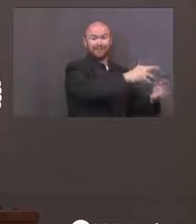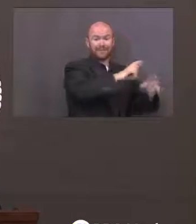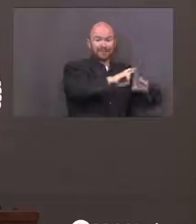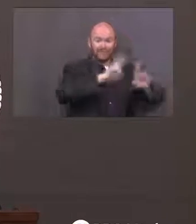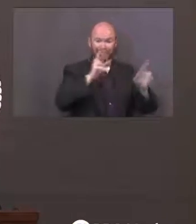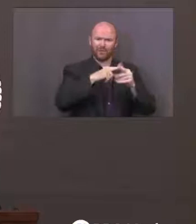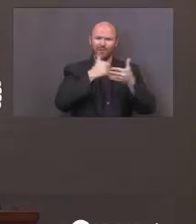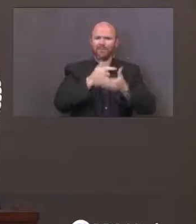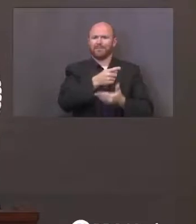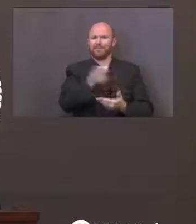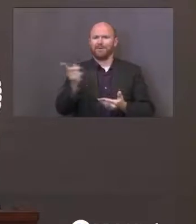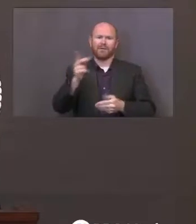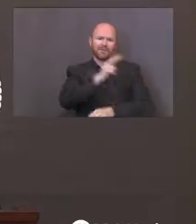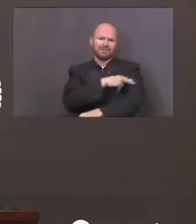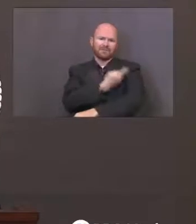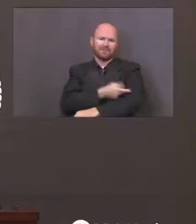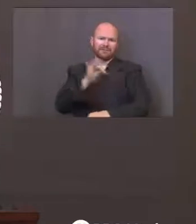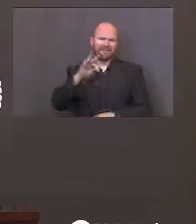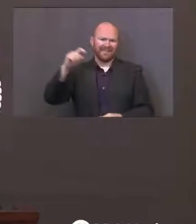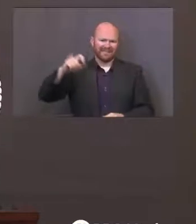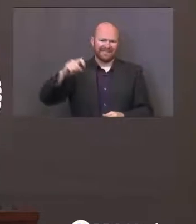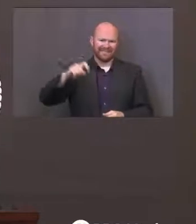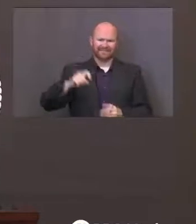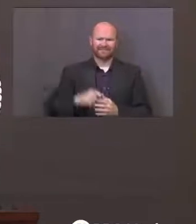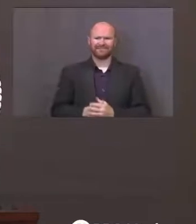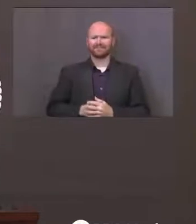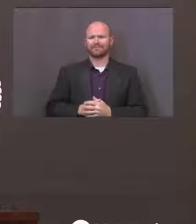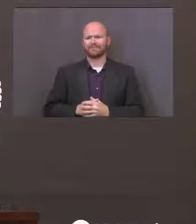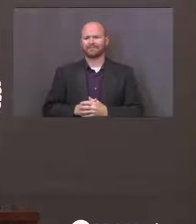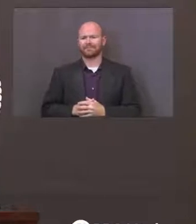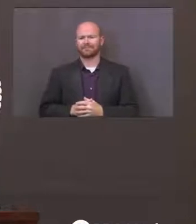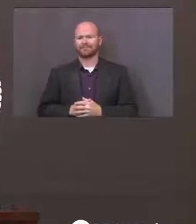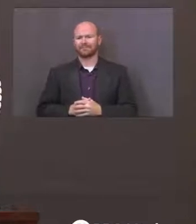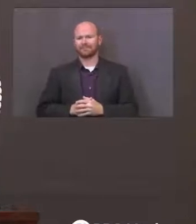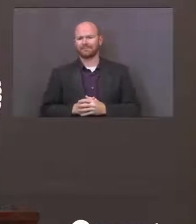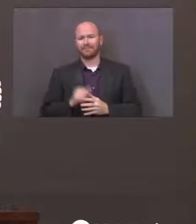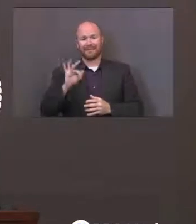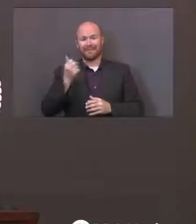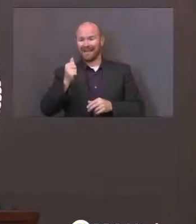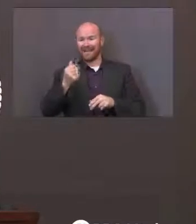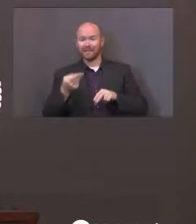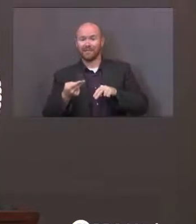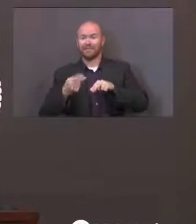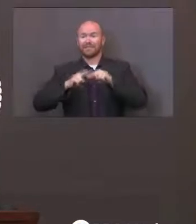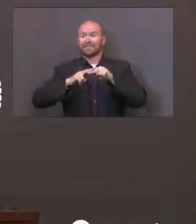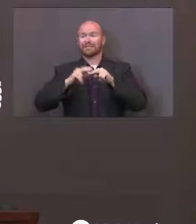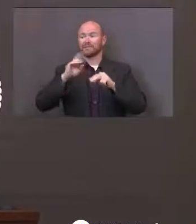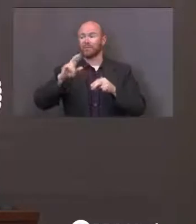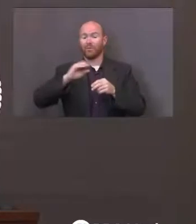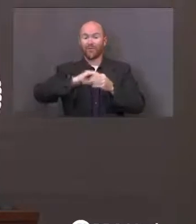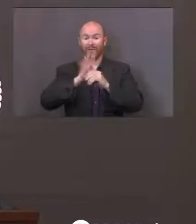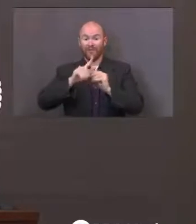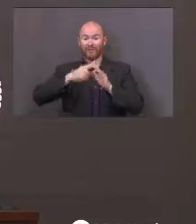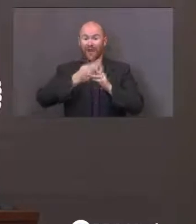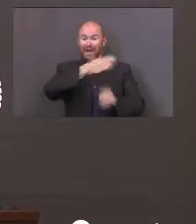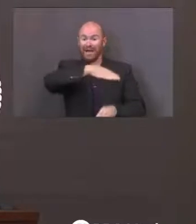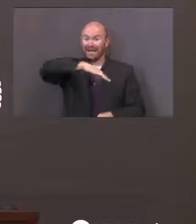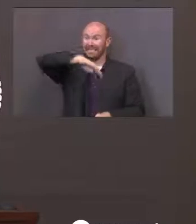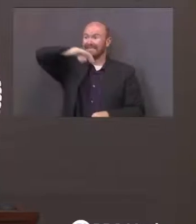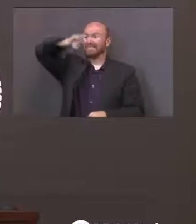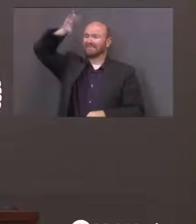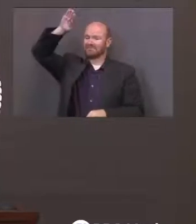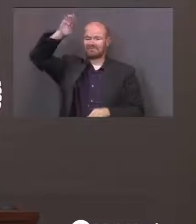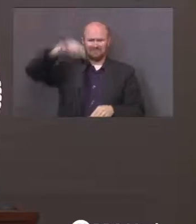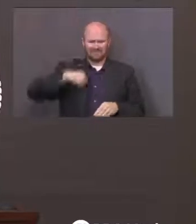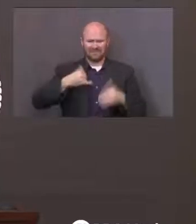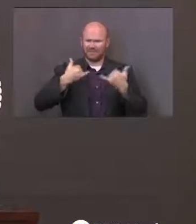our hospitals get through in case we have a resurgence. If we have an increase in infection rates, that we have a surge,